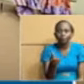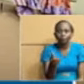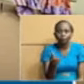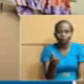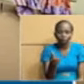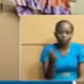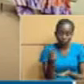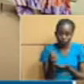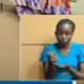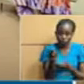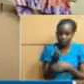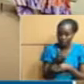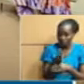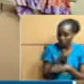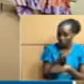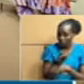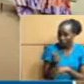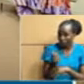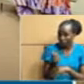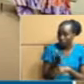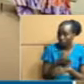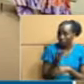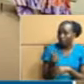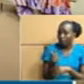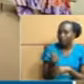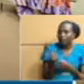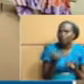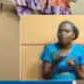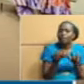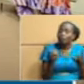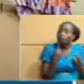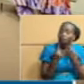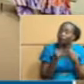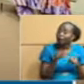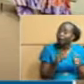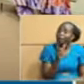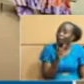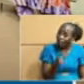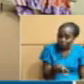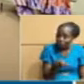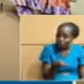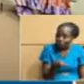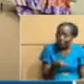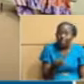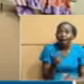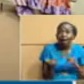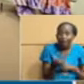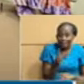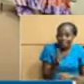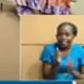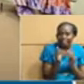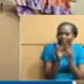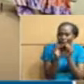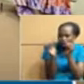2.6 Bank stocks of 10. Those numbers, you're talking about a person who is earning slightly